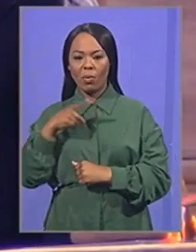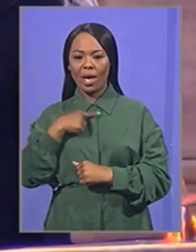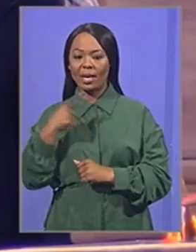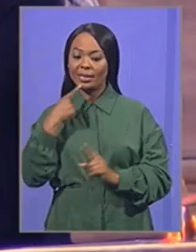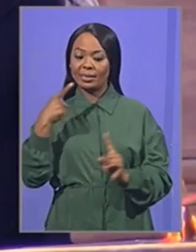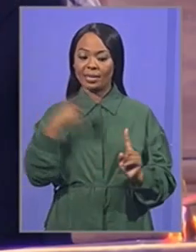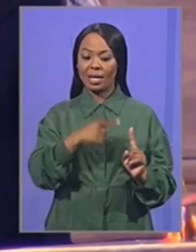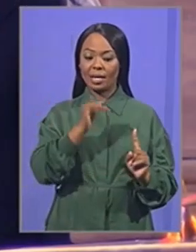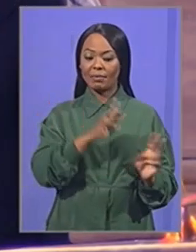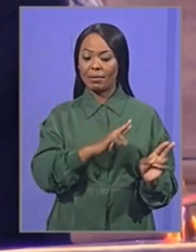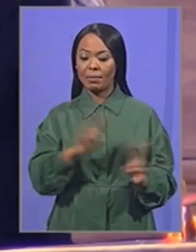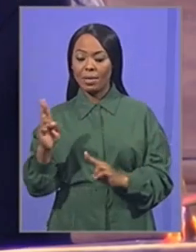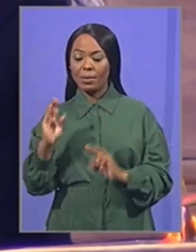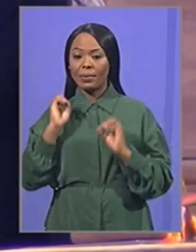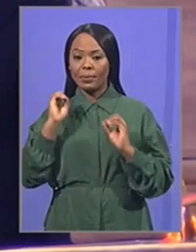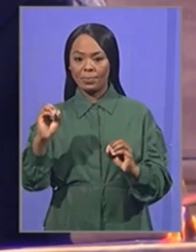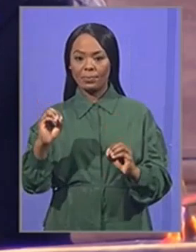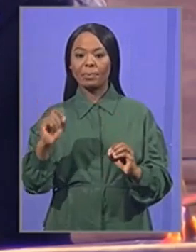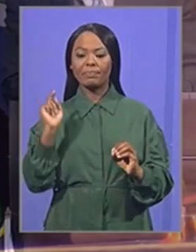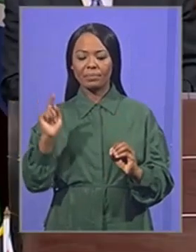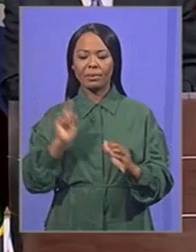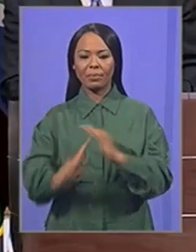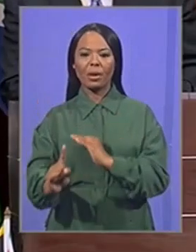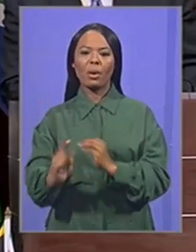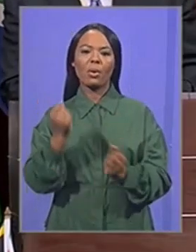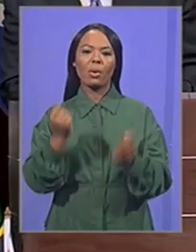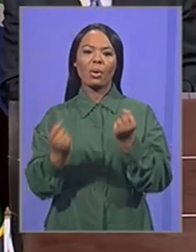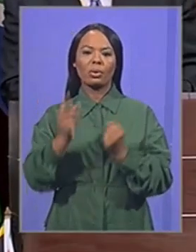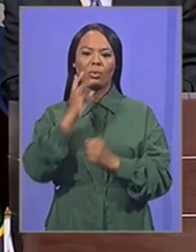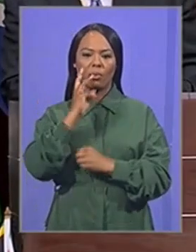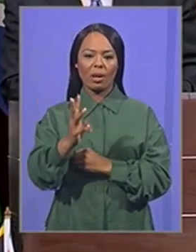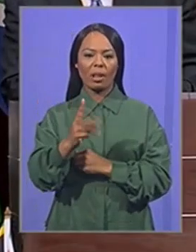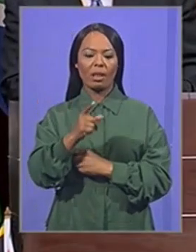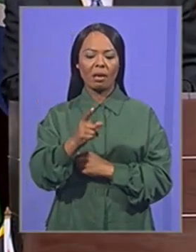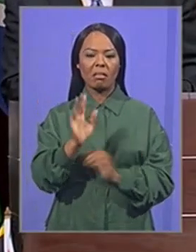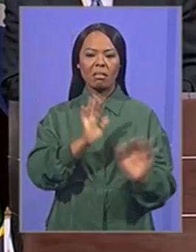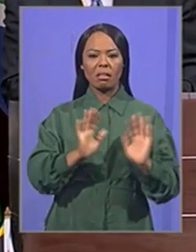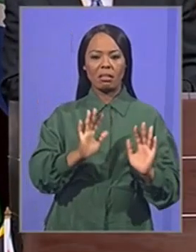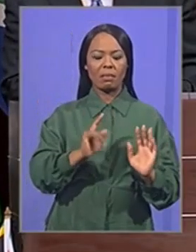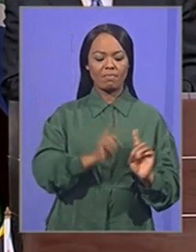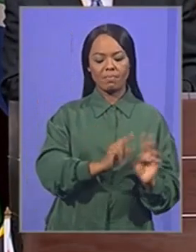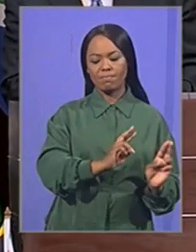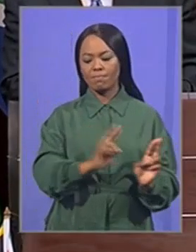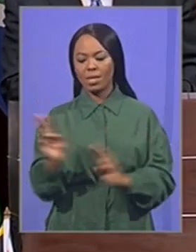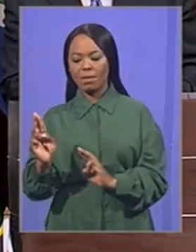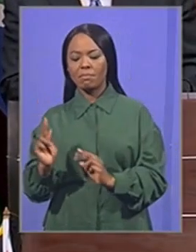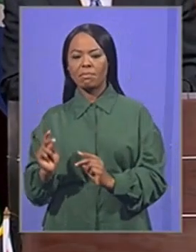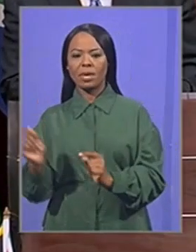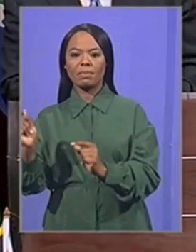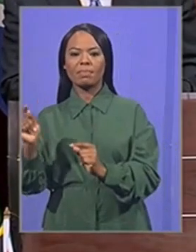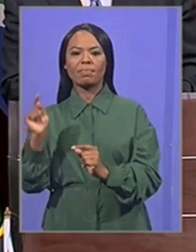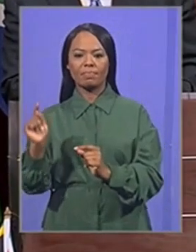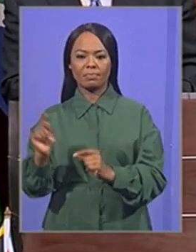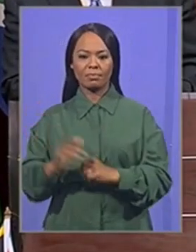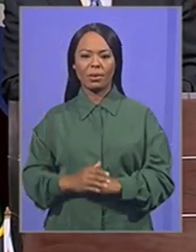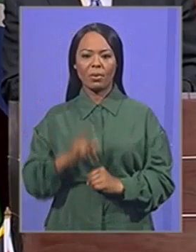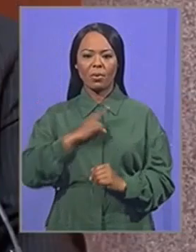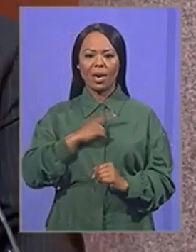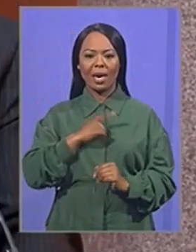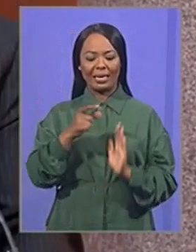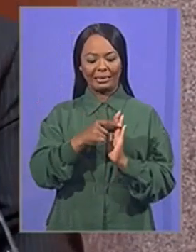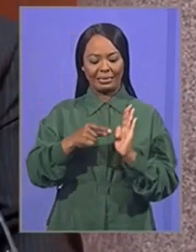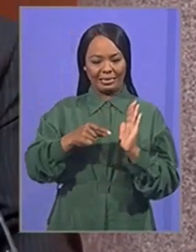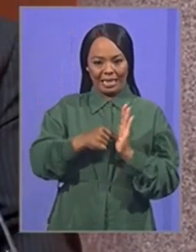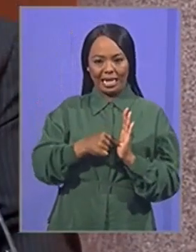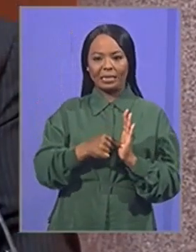ka go diragatsa dithata tsa yone le go mo gogela fa pele ga kgotlatshekelo go mo pateletsa go araba dipotso morago go tlolwa ke letlha le le